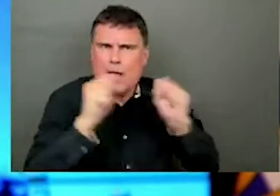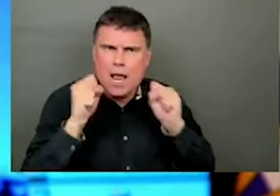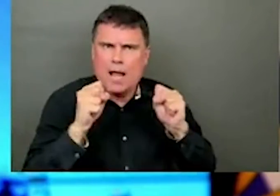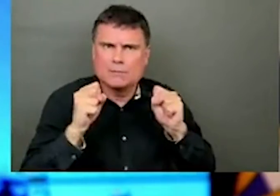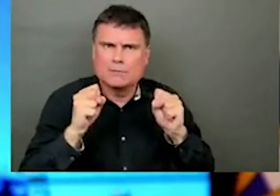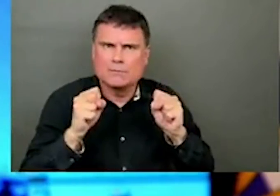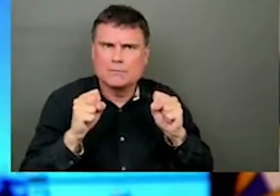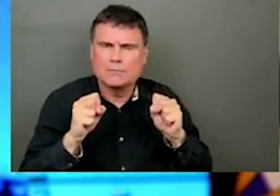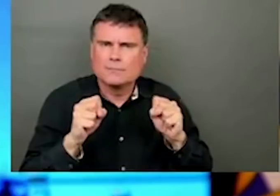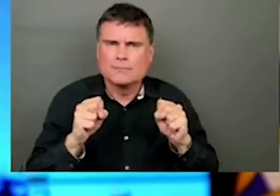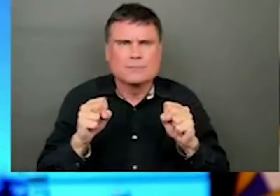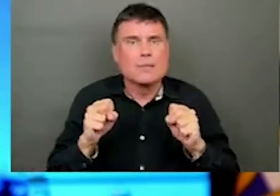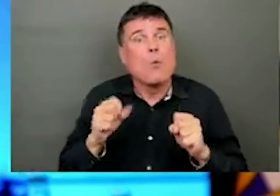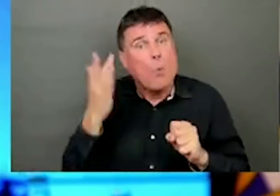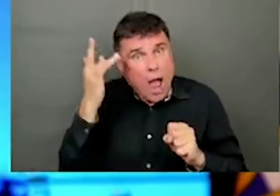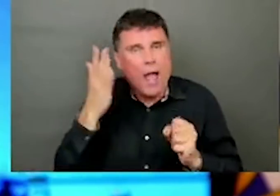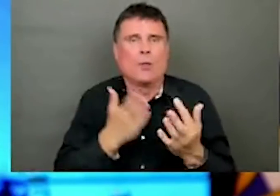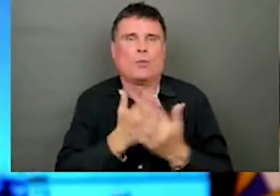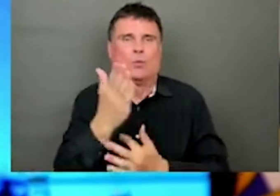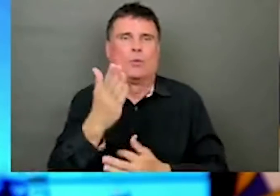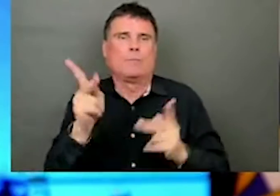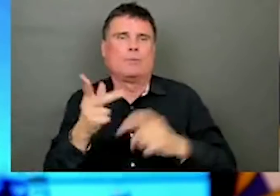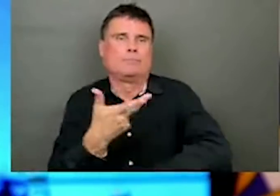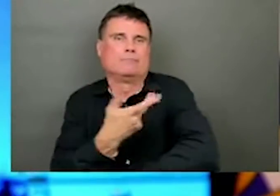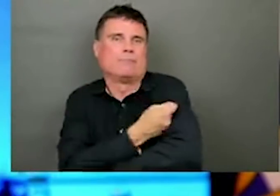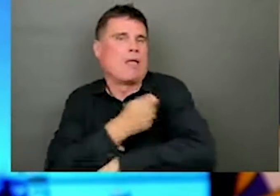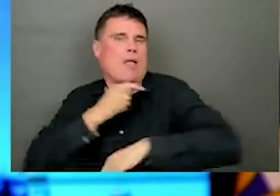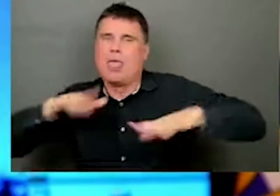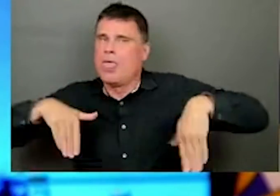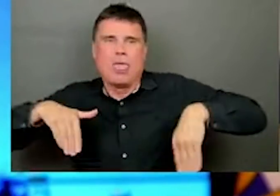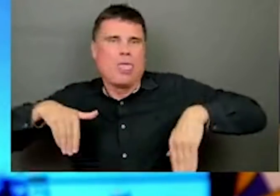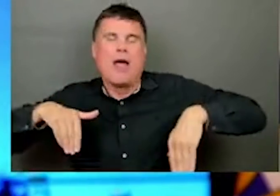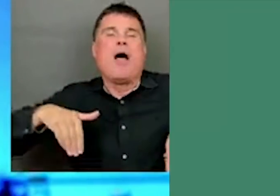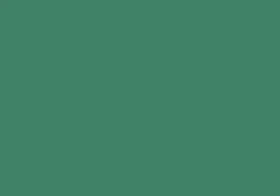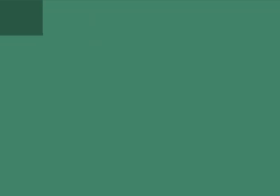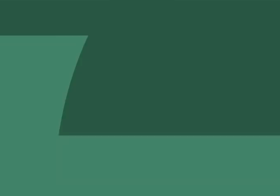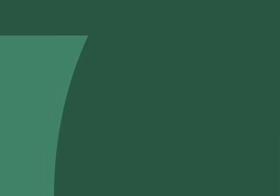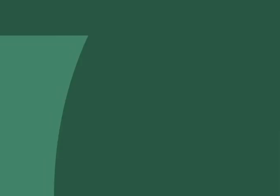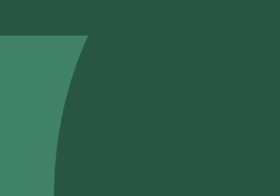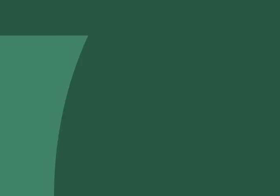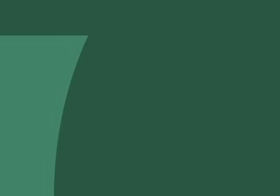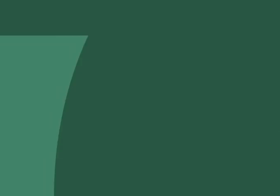way we address that is not the same as where we were just a few months ago.